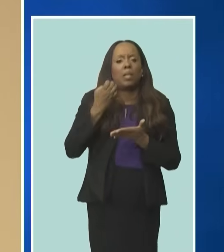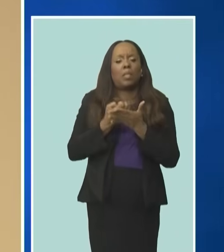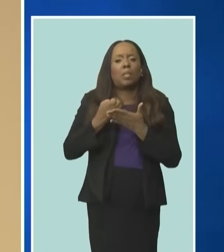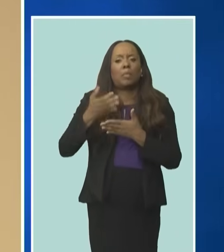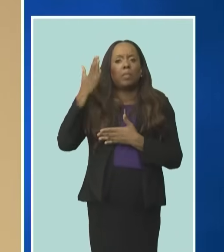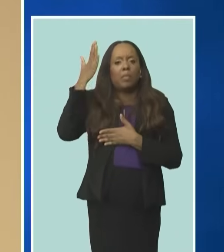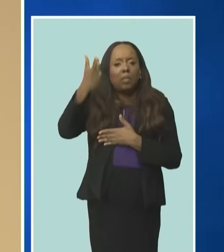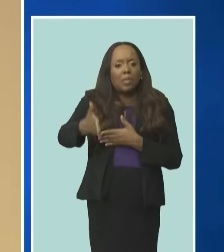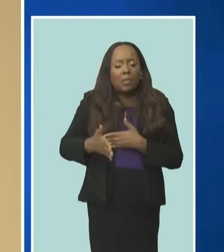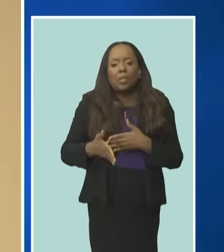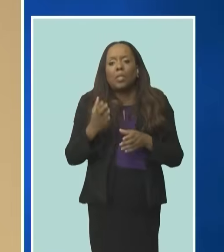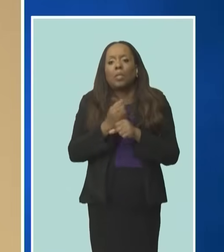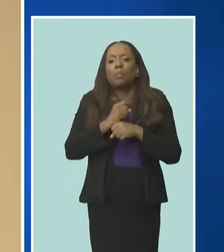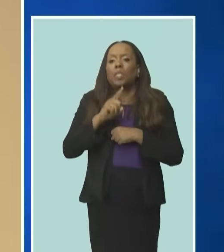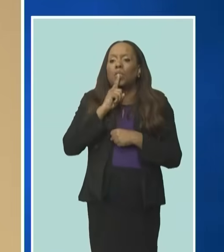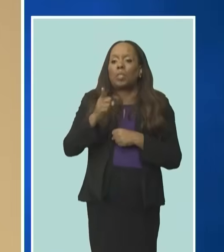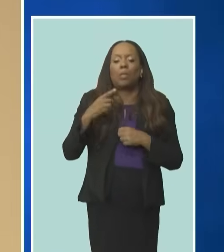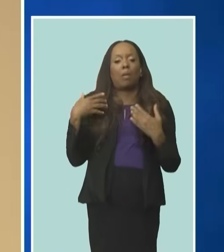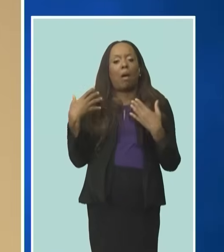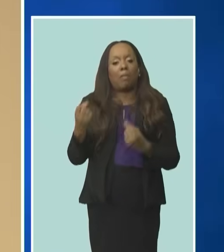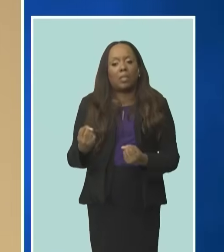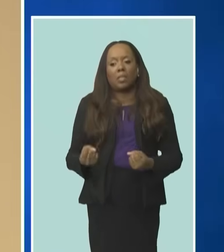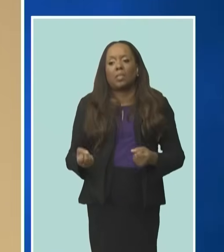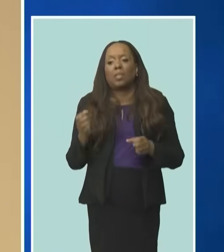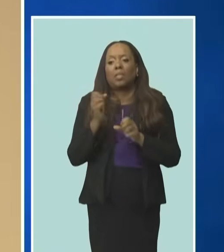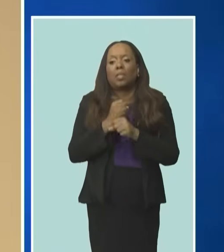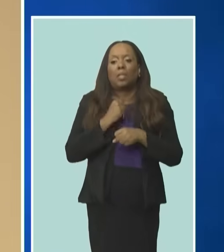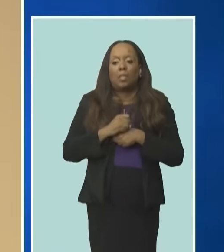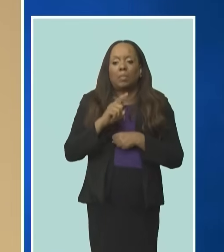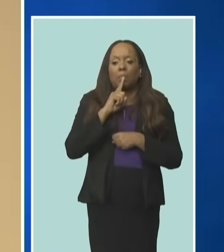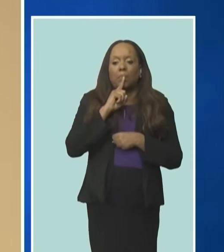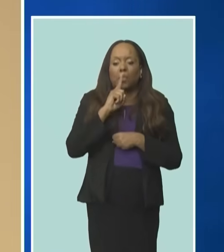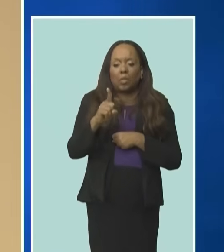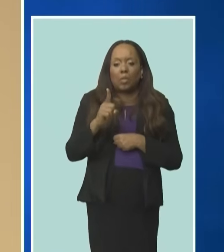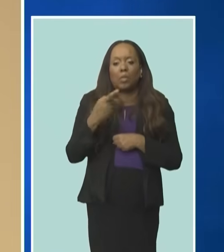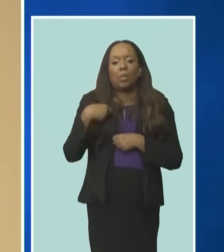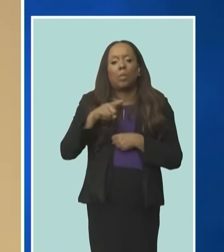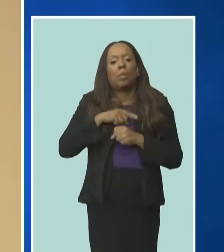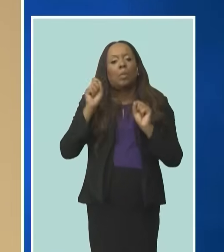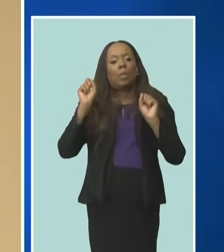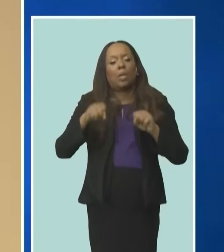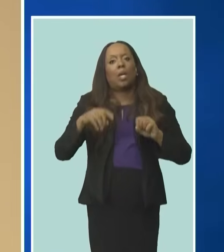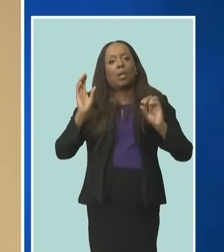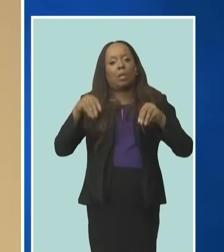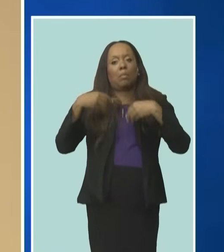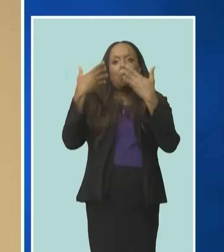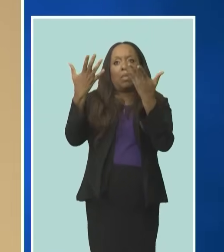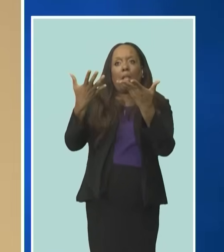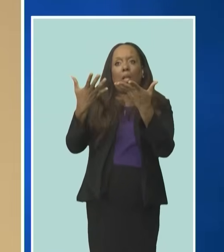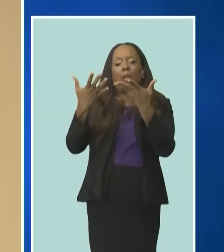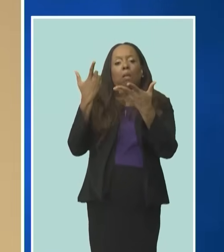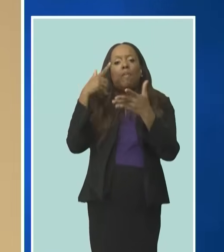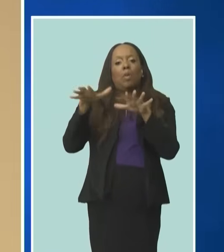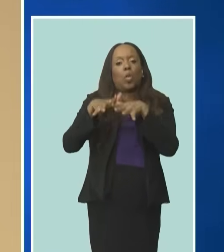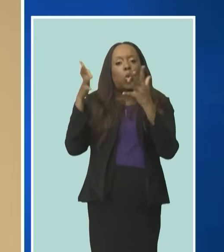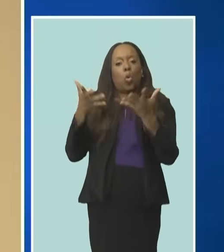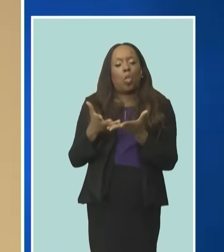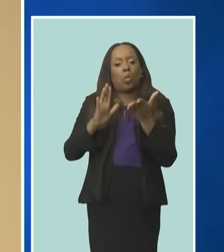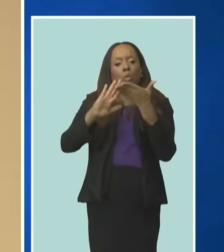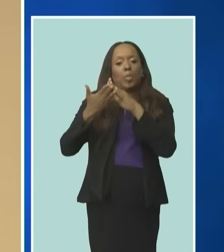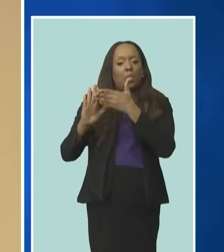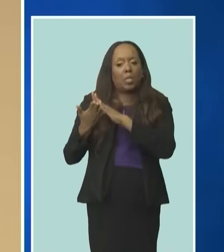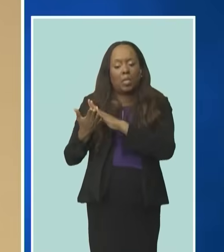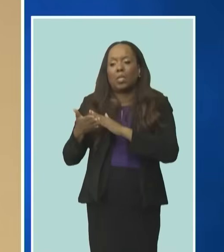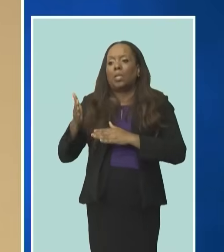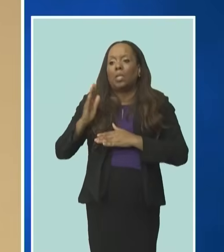in consumer confidence, and in our capacity to contribute to the global community the